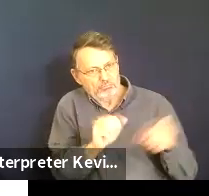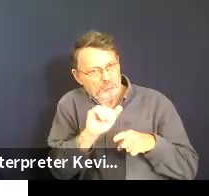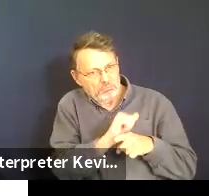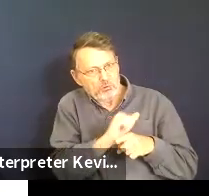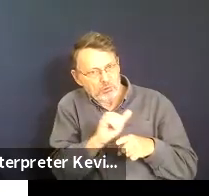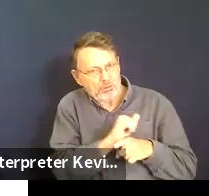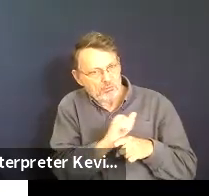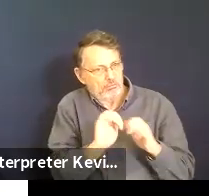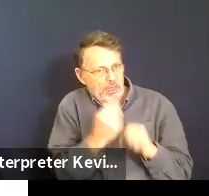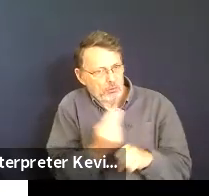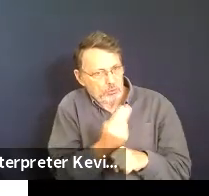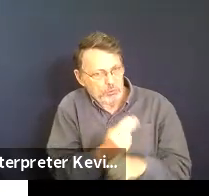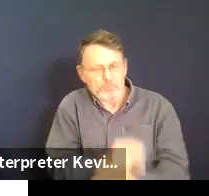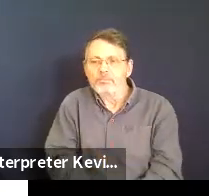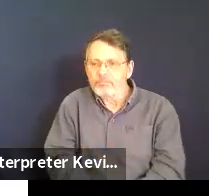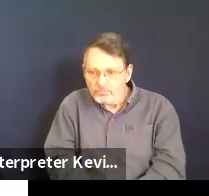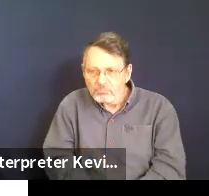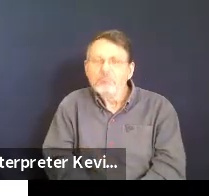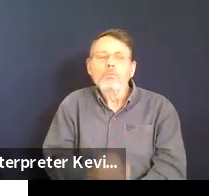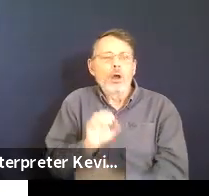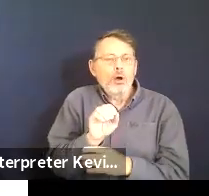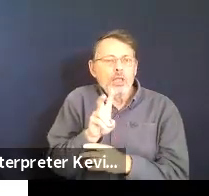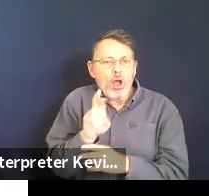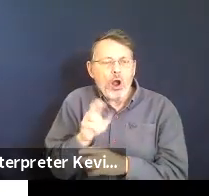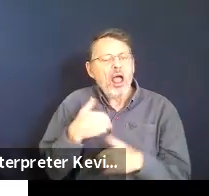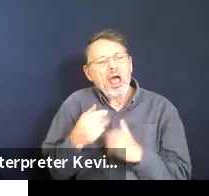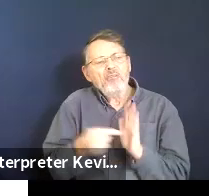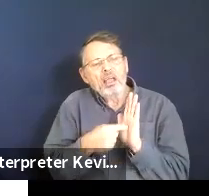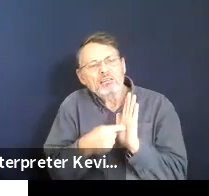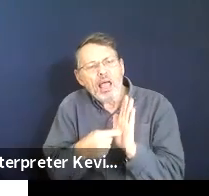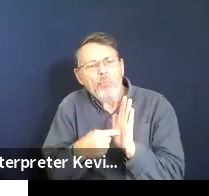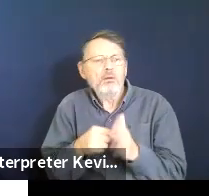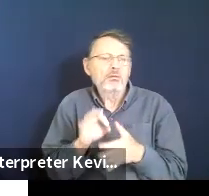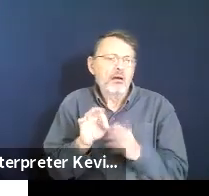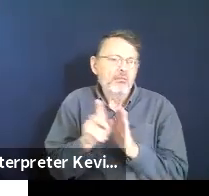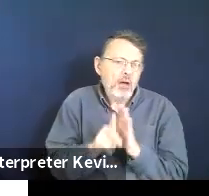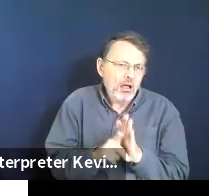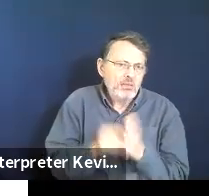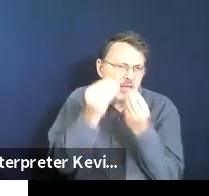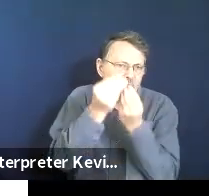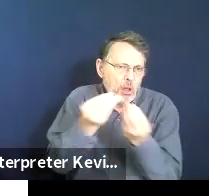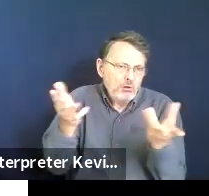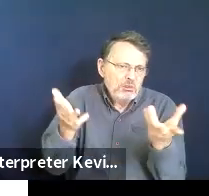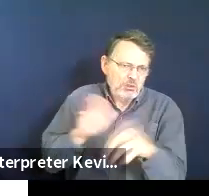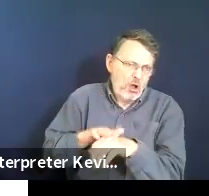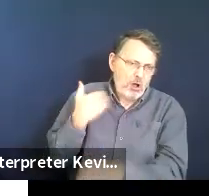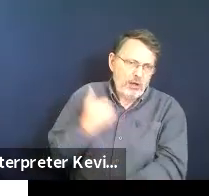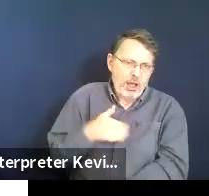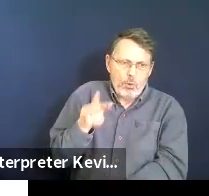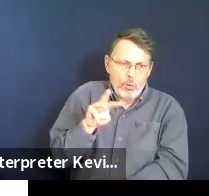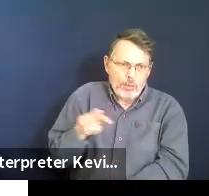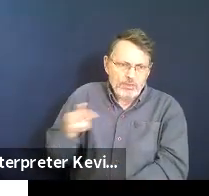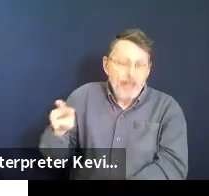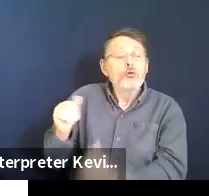does have sample policies and notices available on our website, or you can reach out